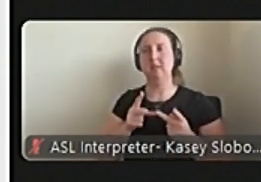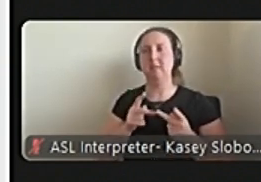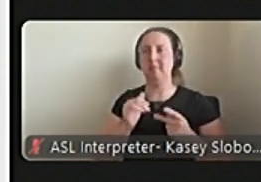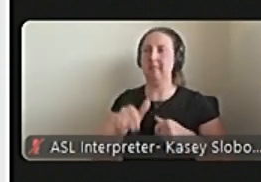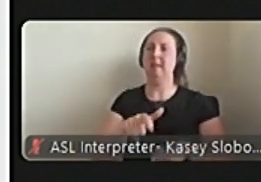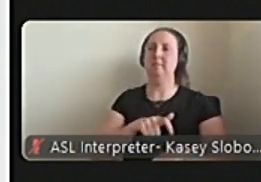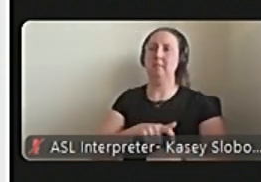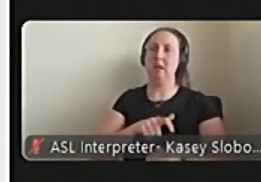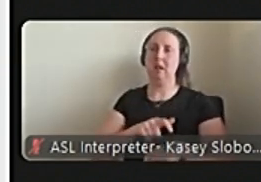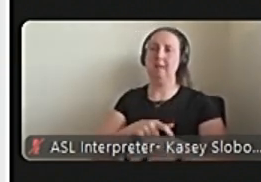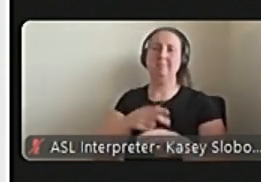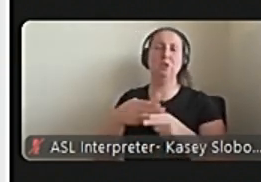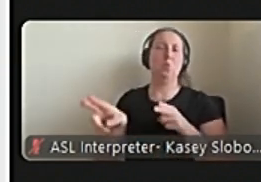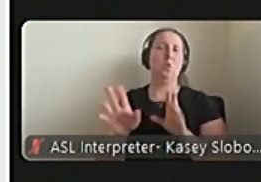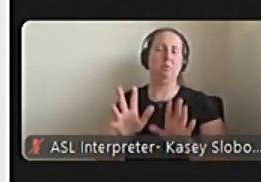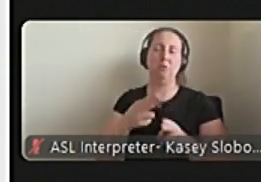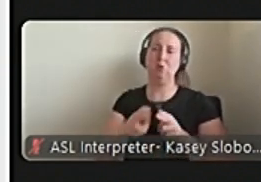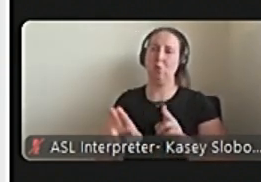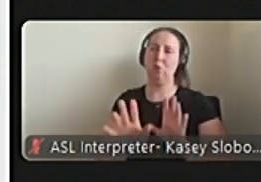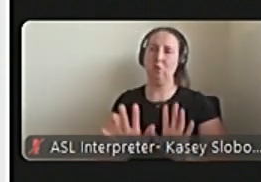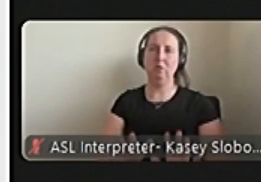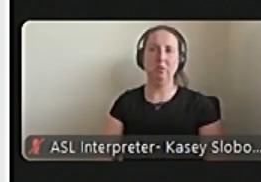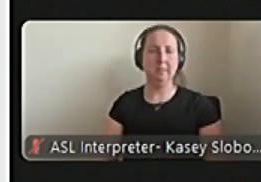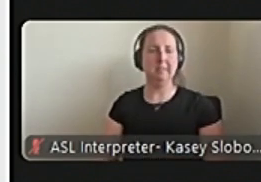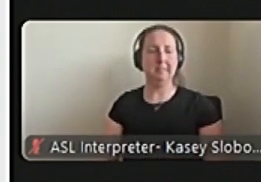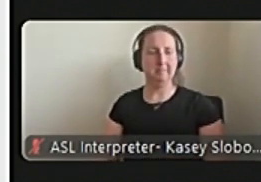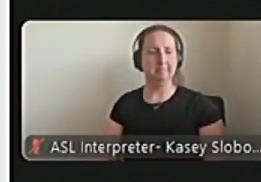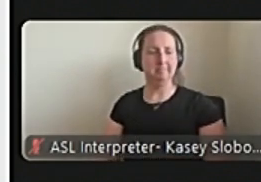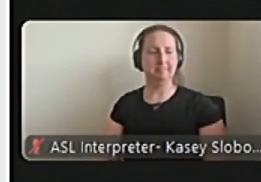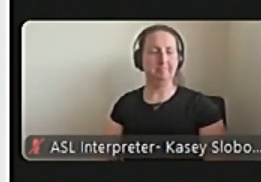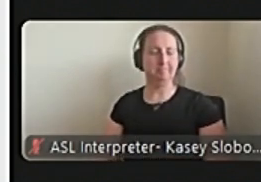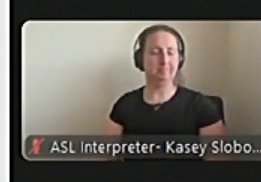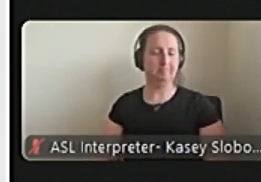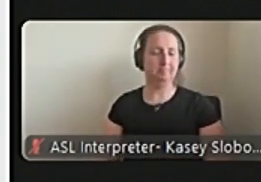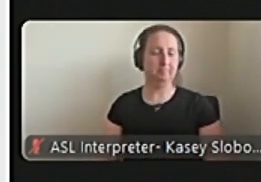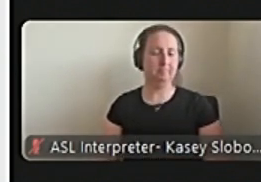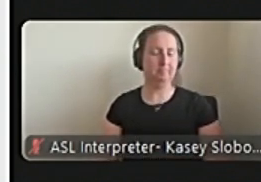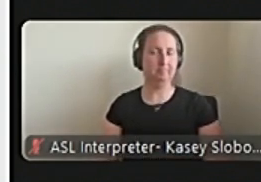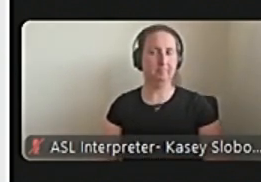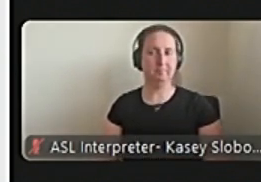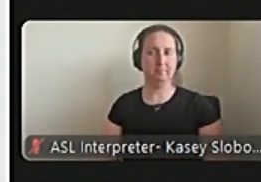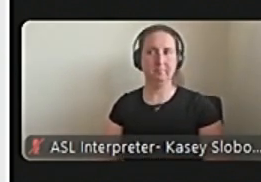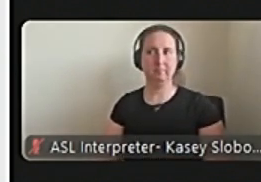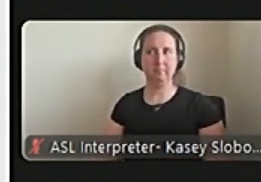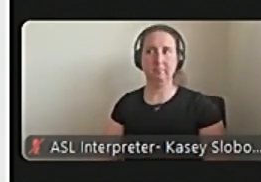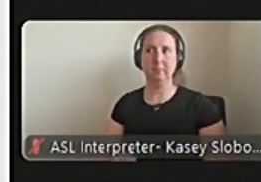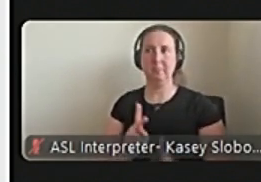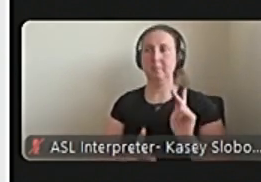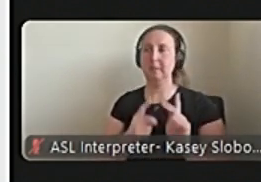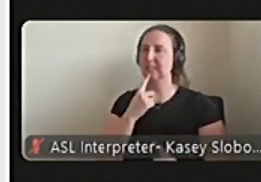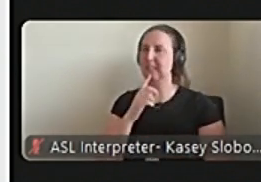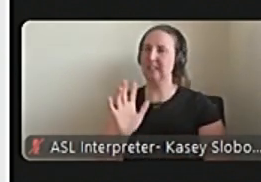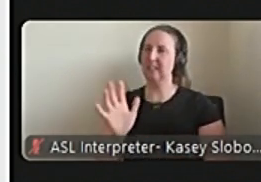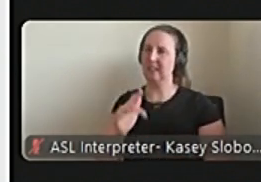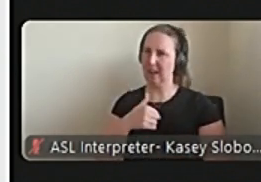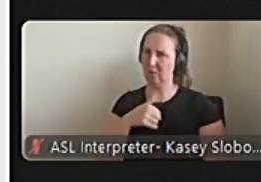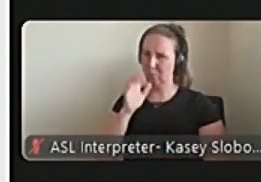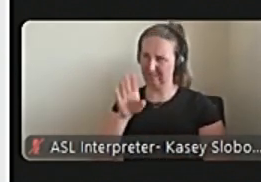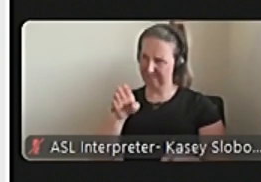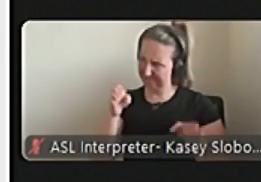short. And people say, I'll never get that way. I'll never meet that way. I'm planning to die in my recliner, right?